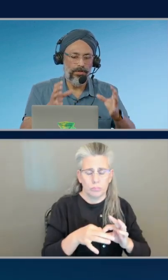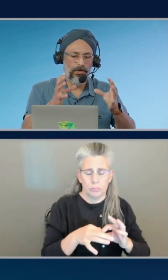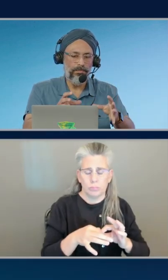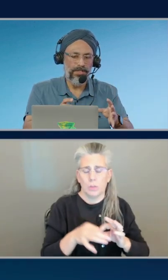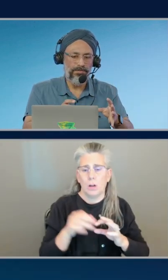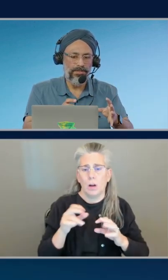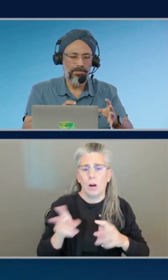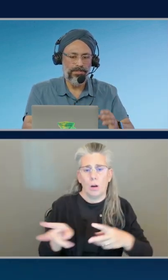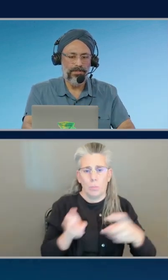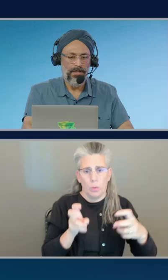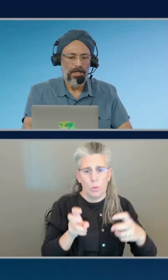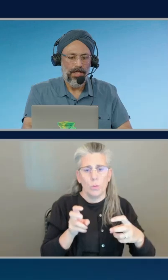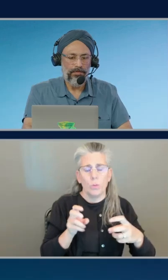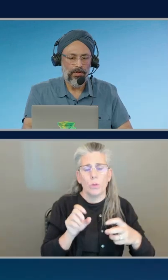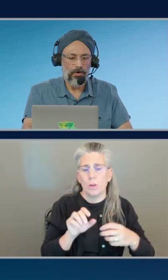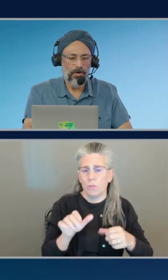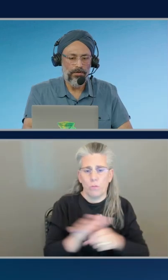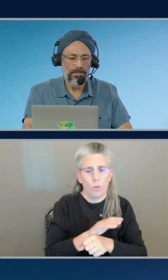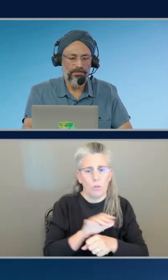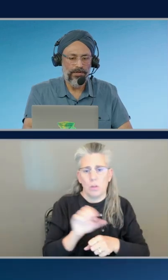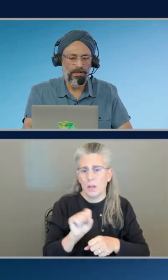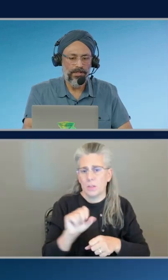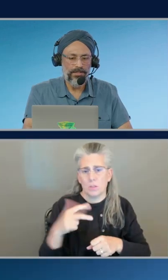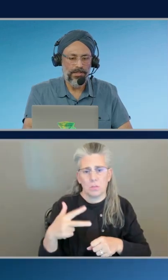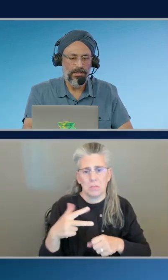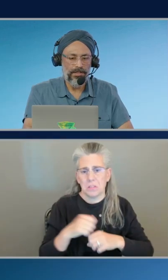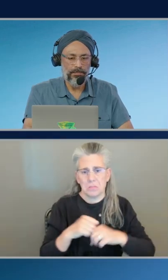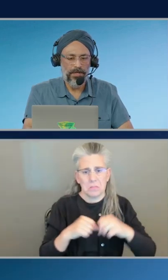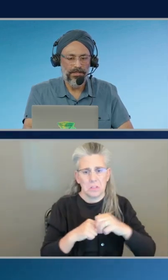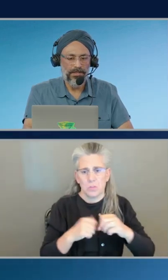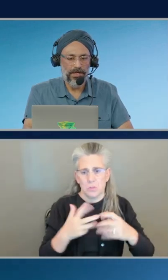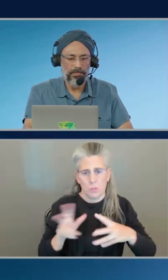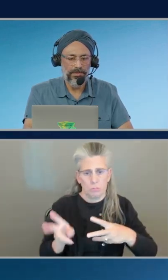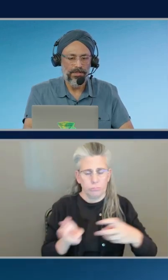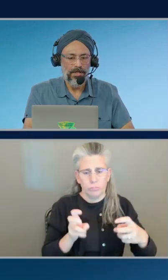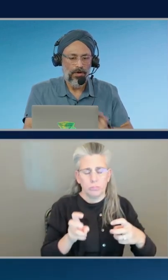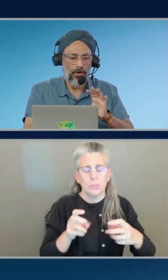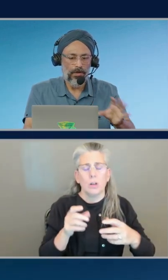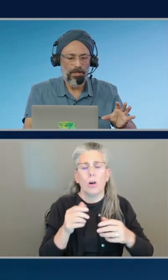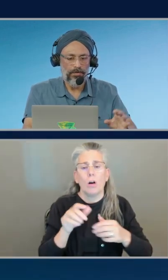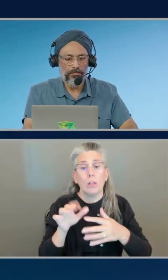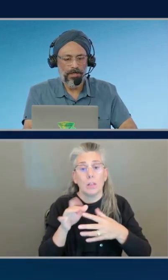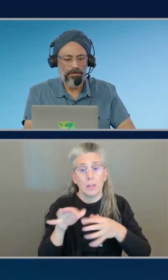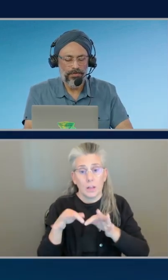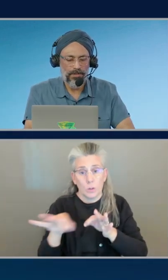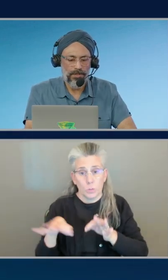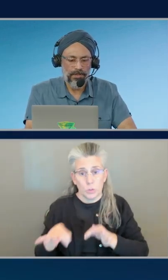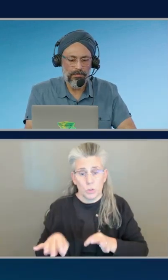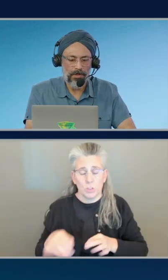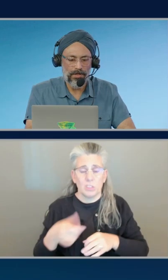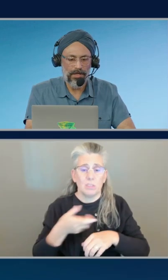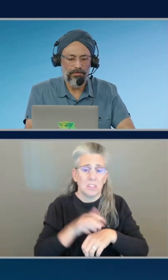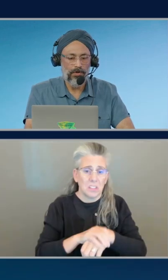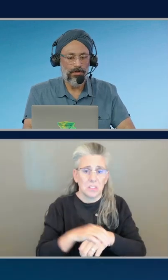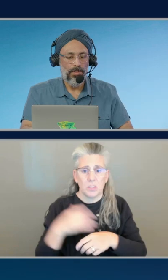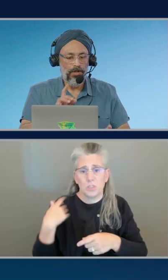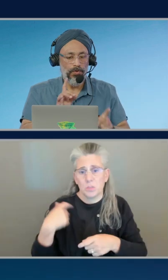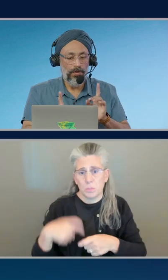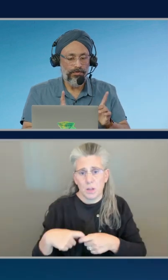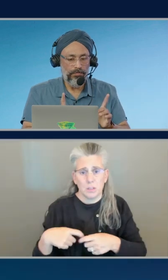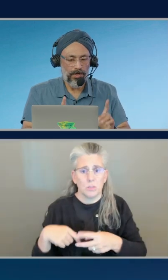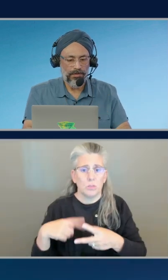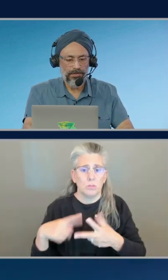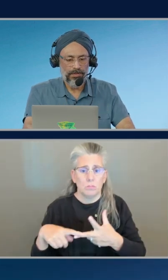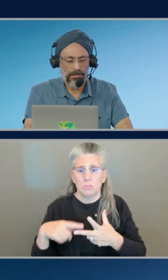S3. So now I've got my S3 structure. I've got all of these French, English, Spanish adapters, all now part of the model. I've got